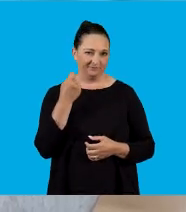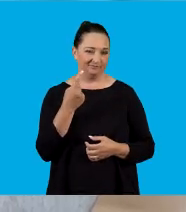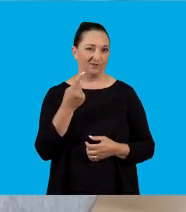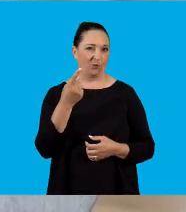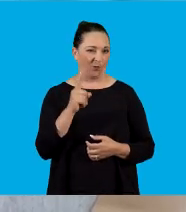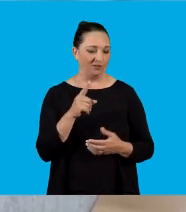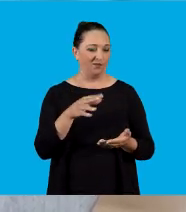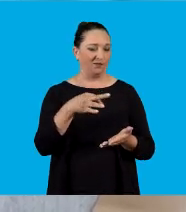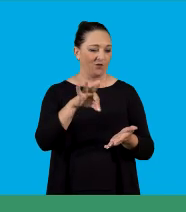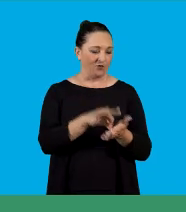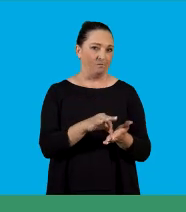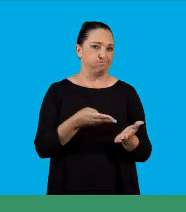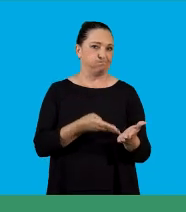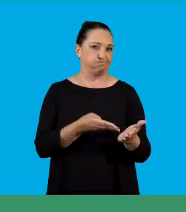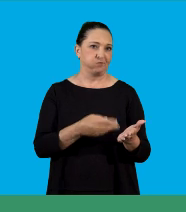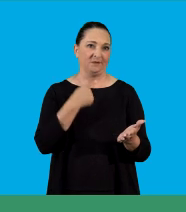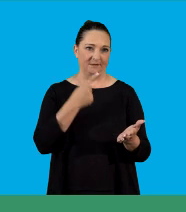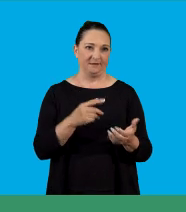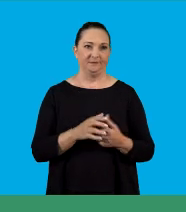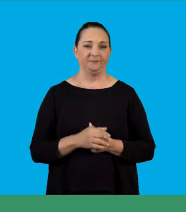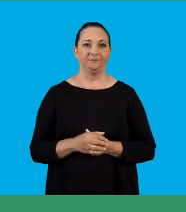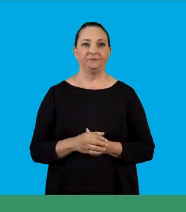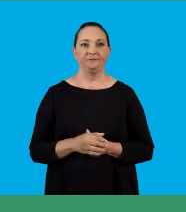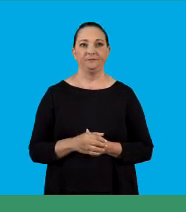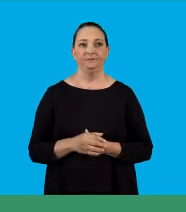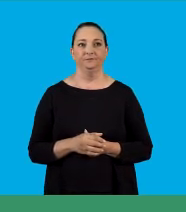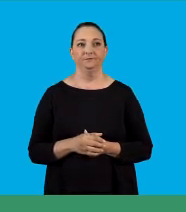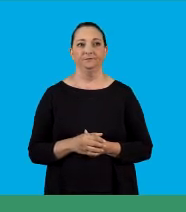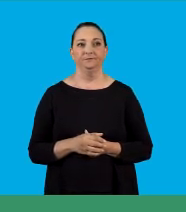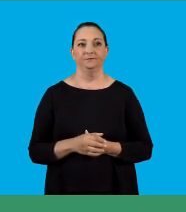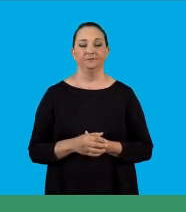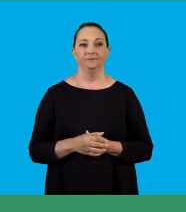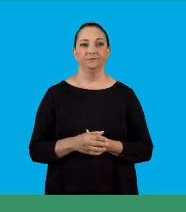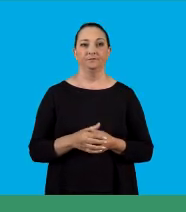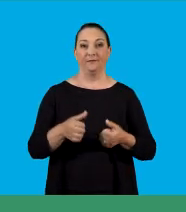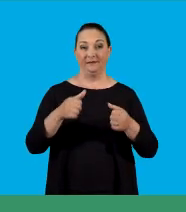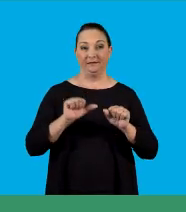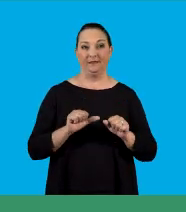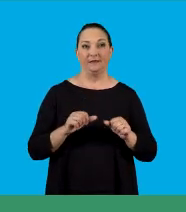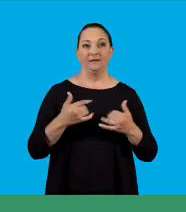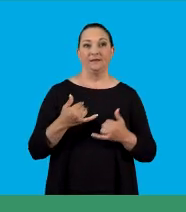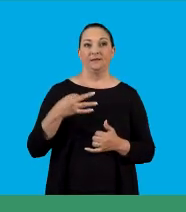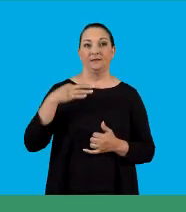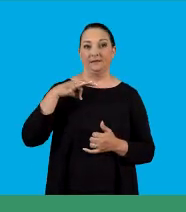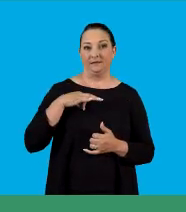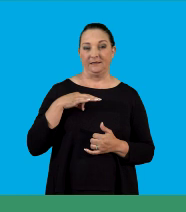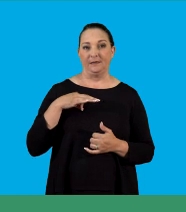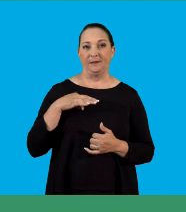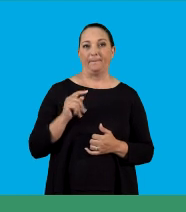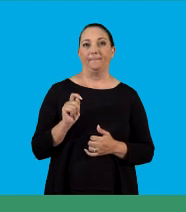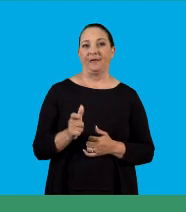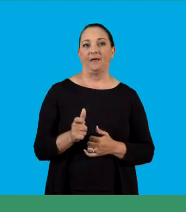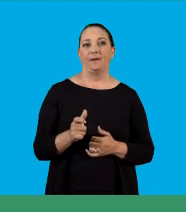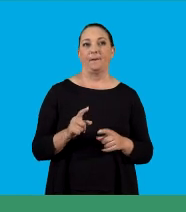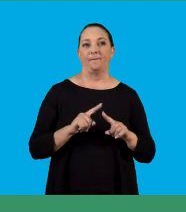as the employment contracts which may affect salary determination. Right. Secondly, payment of salaries should be based